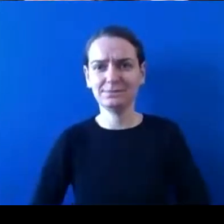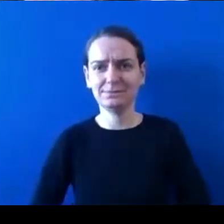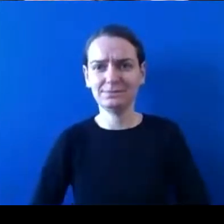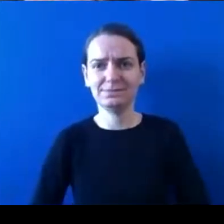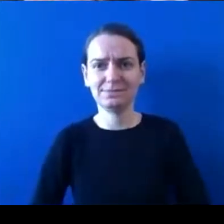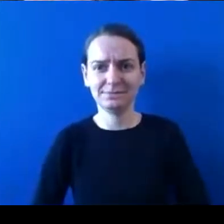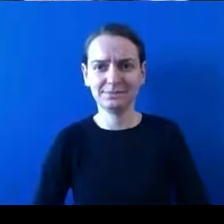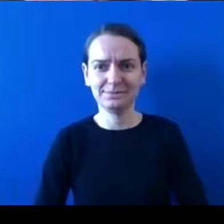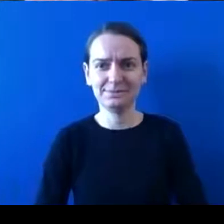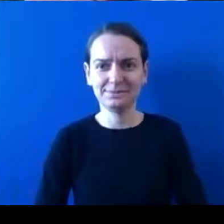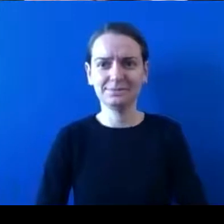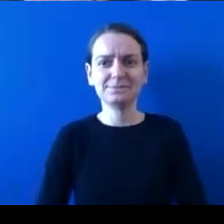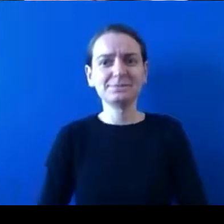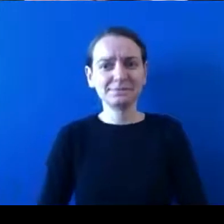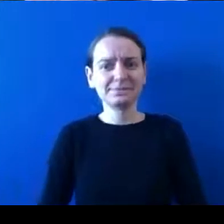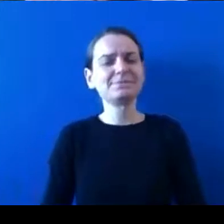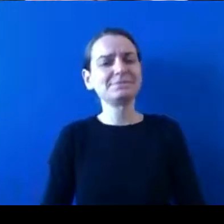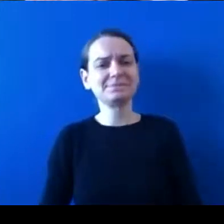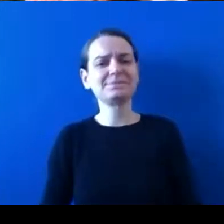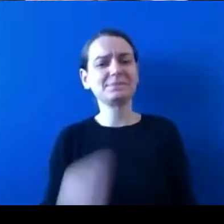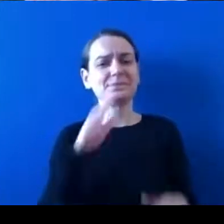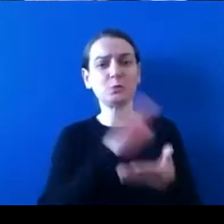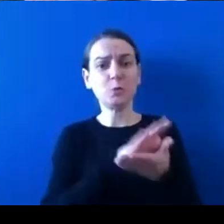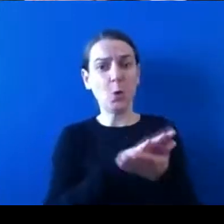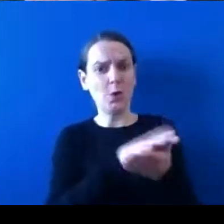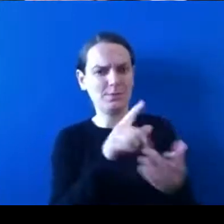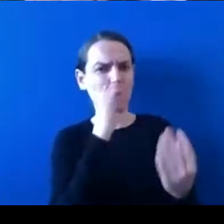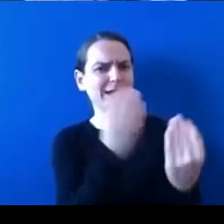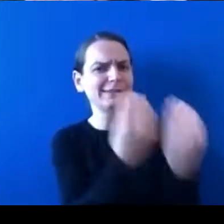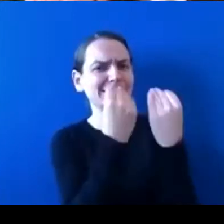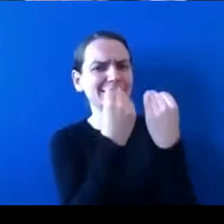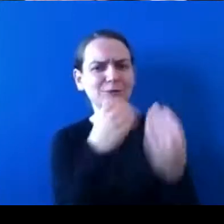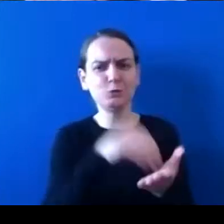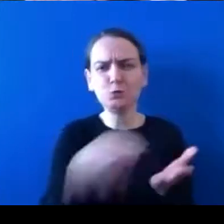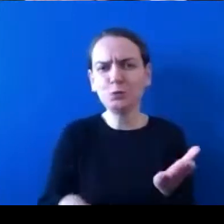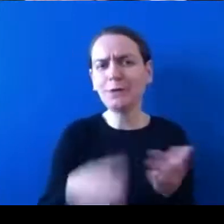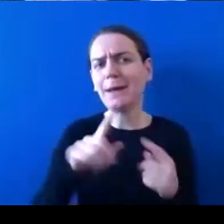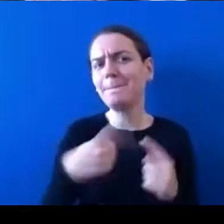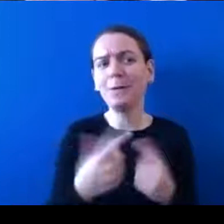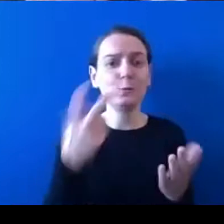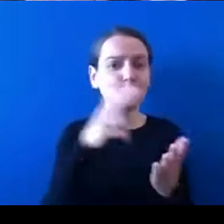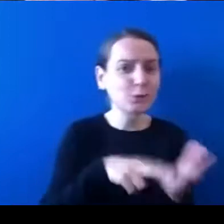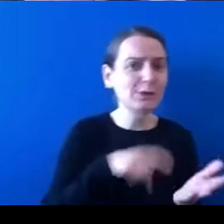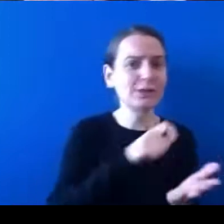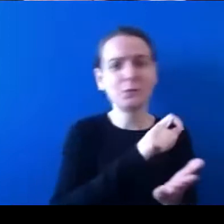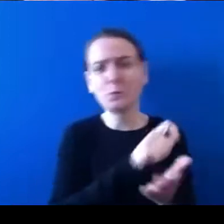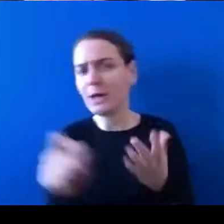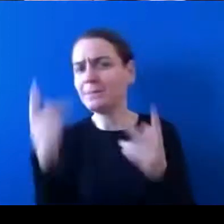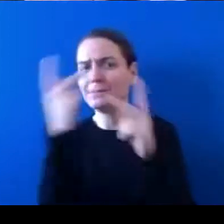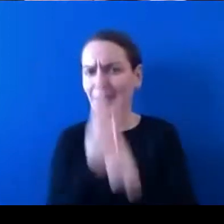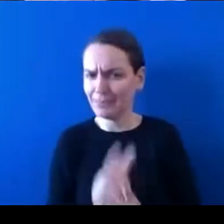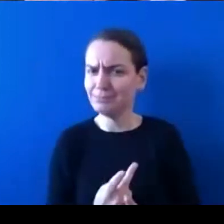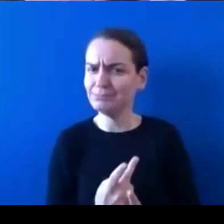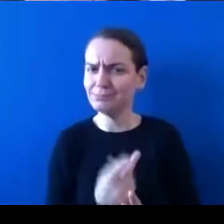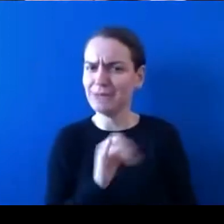So think about what you'll be using in the future that you've used in school or learned in school each day. One